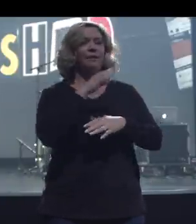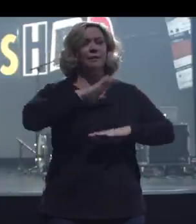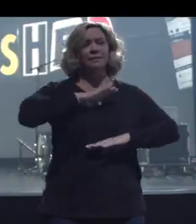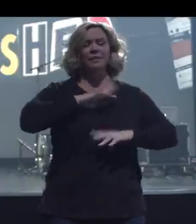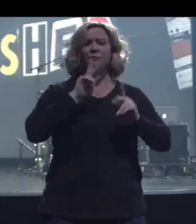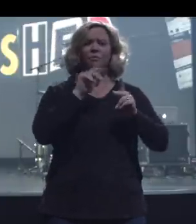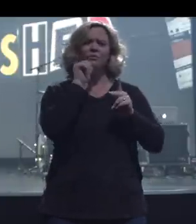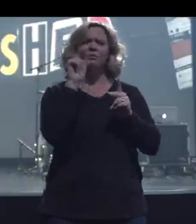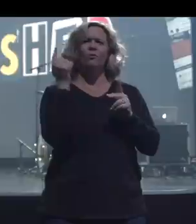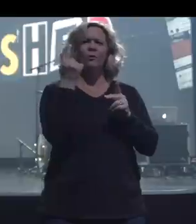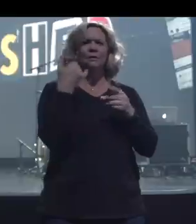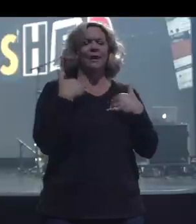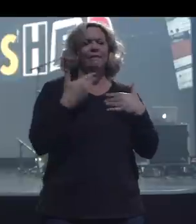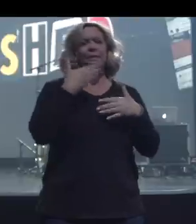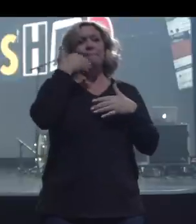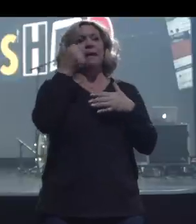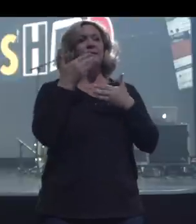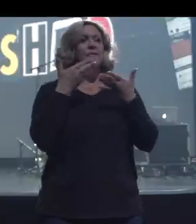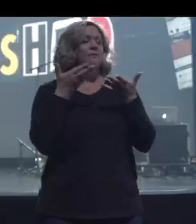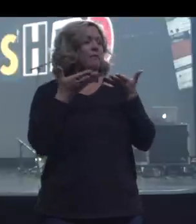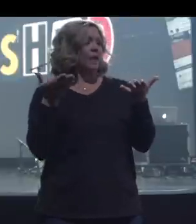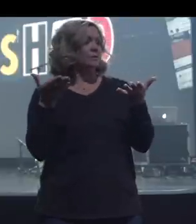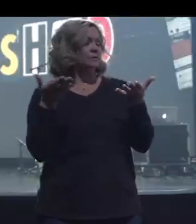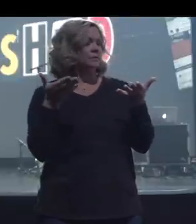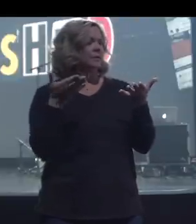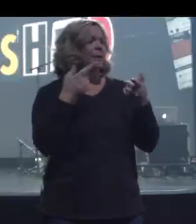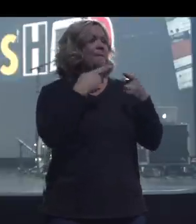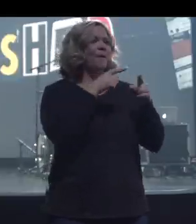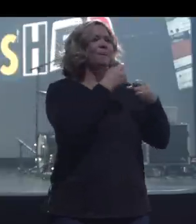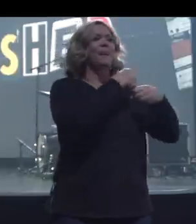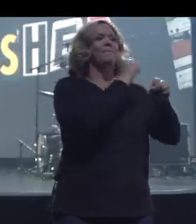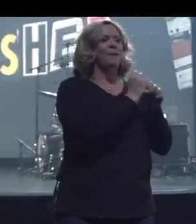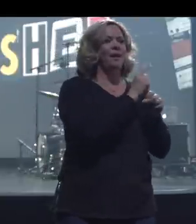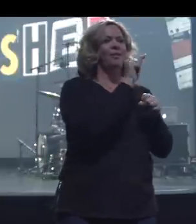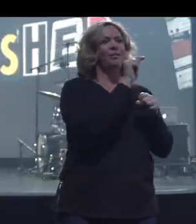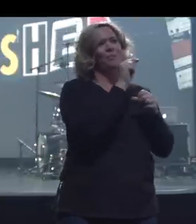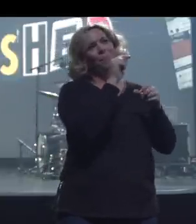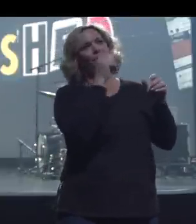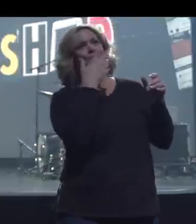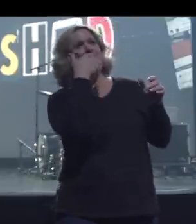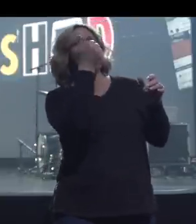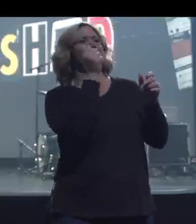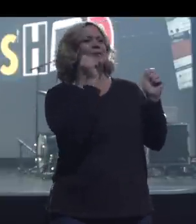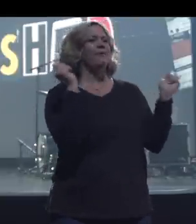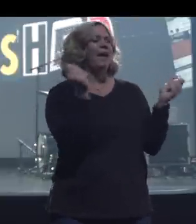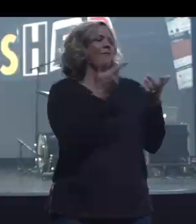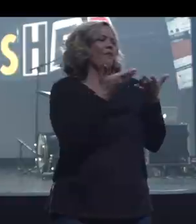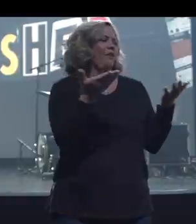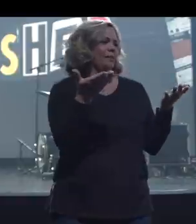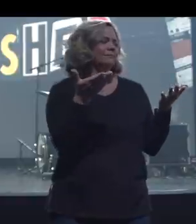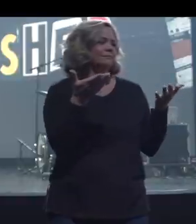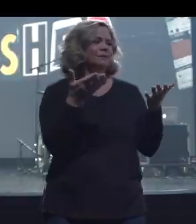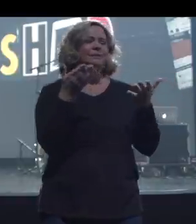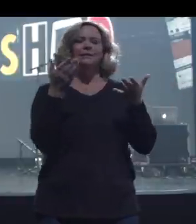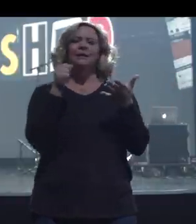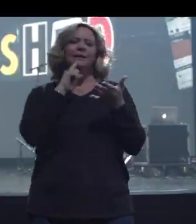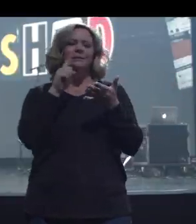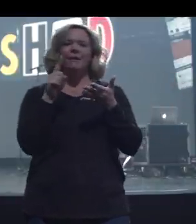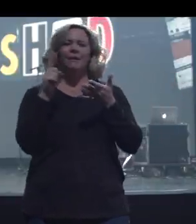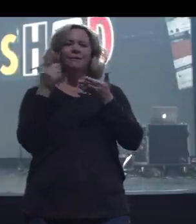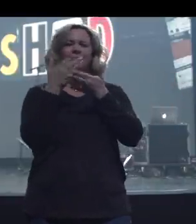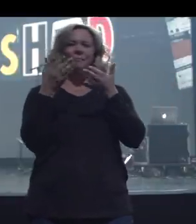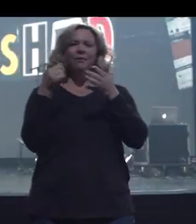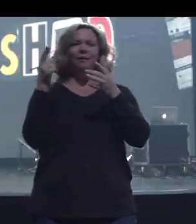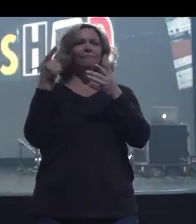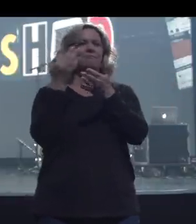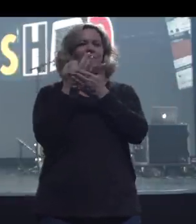everything. They make the best of everything. Isn't that good? Contentment isn't a place you get to financially. It is not. What